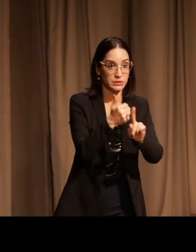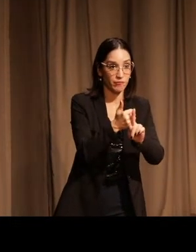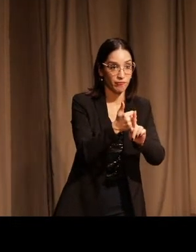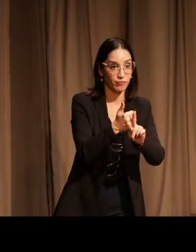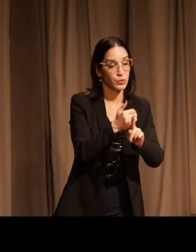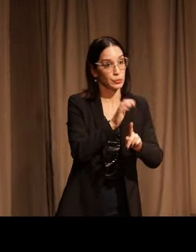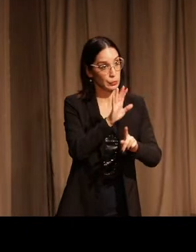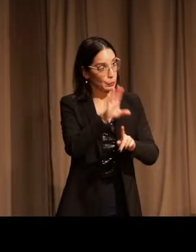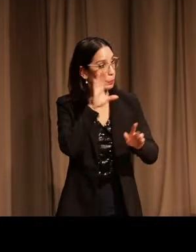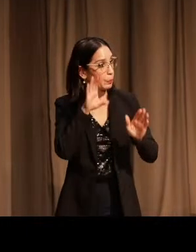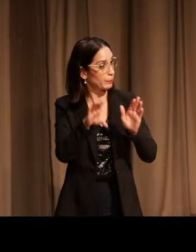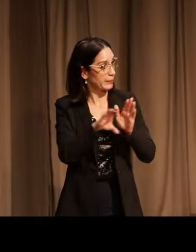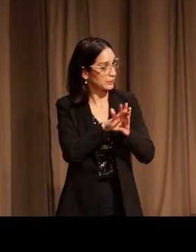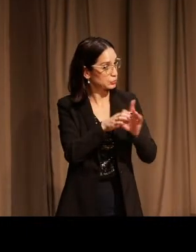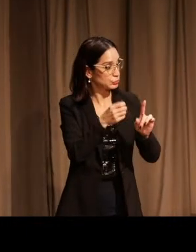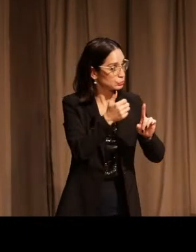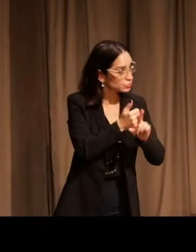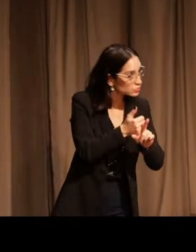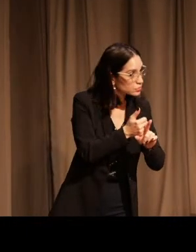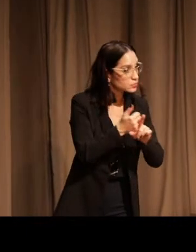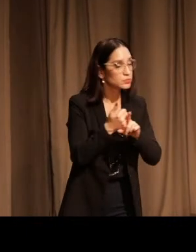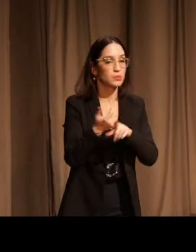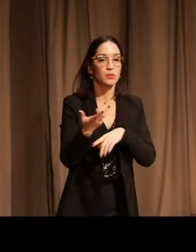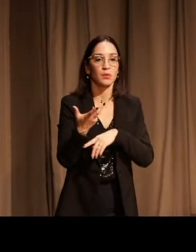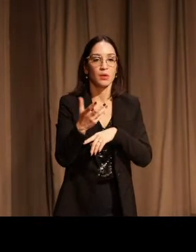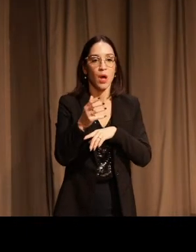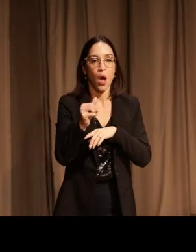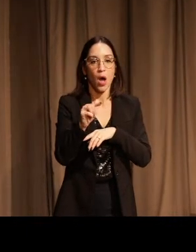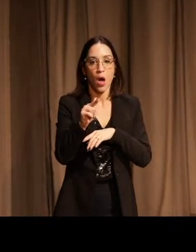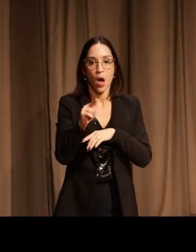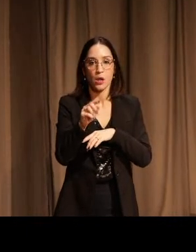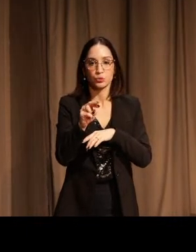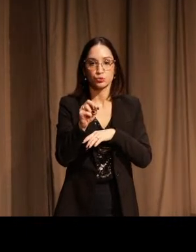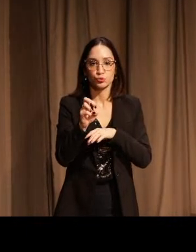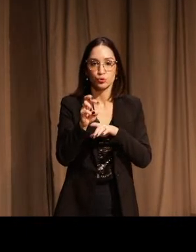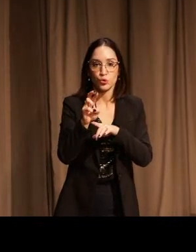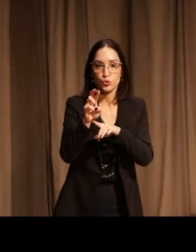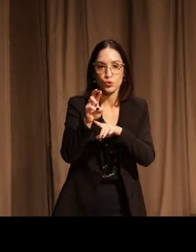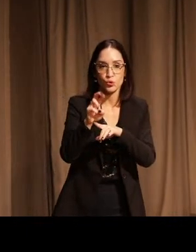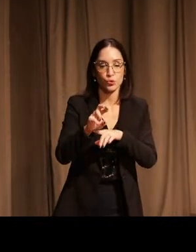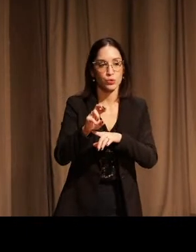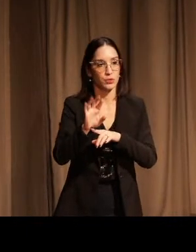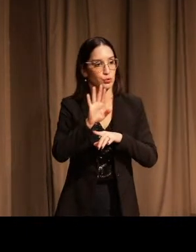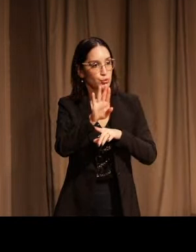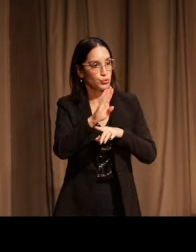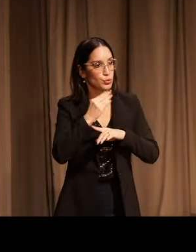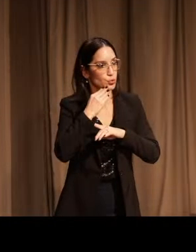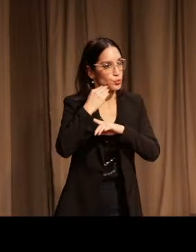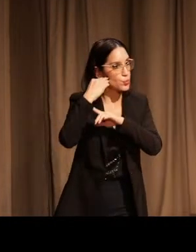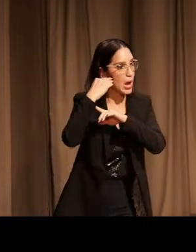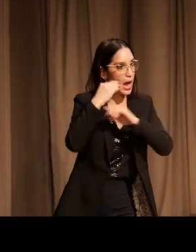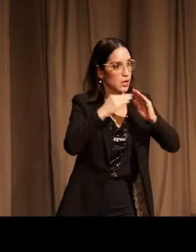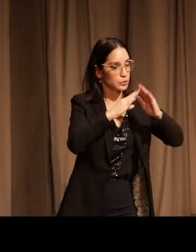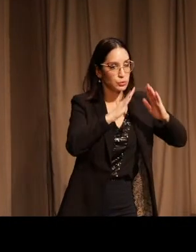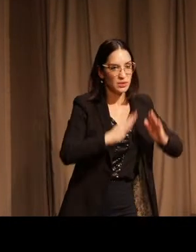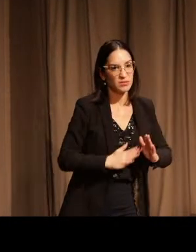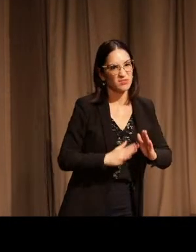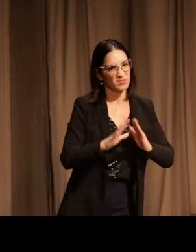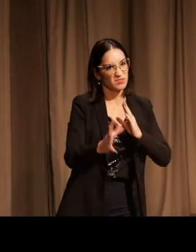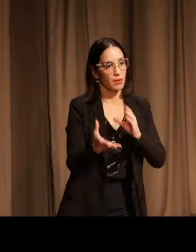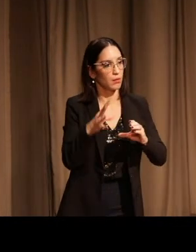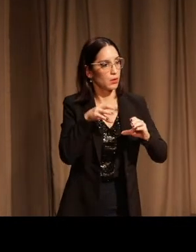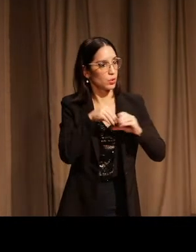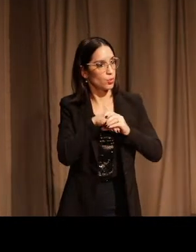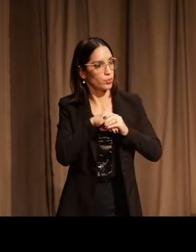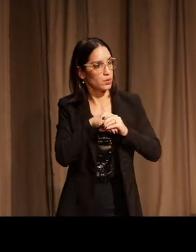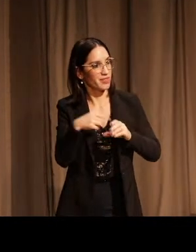pictures of you, but also, like you mentioned, the altar from your house is in that painting. So how do